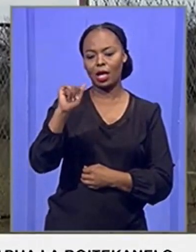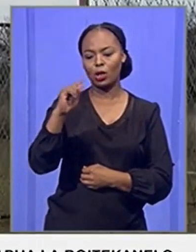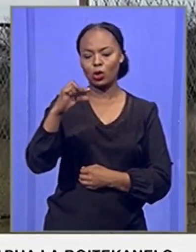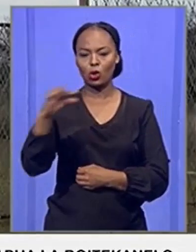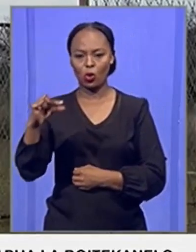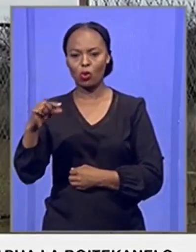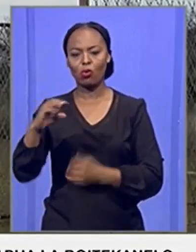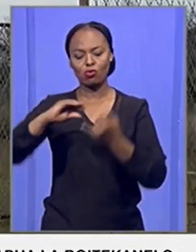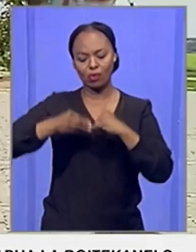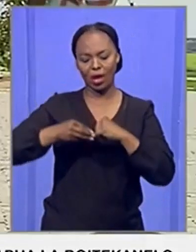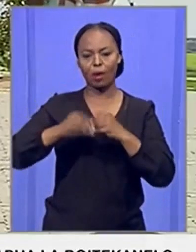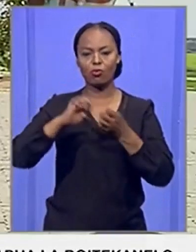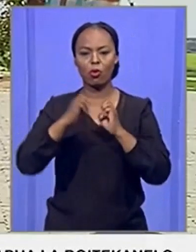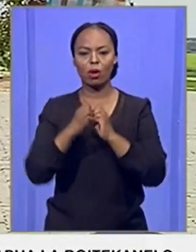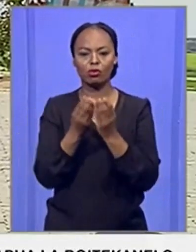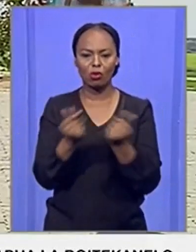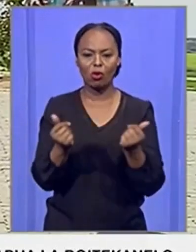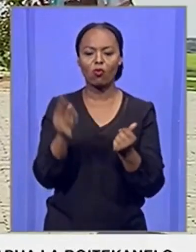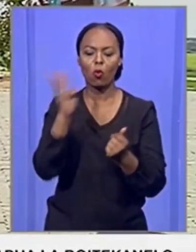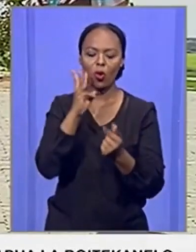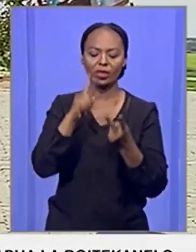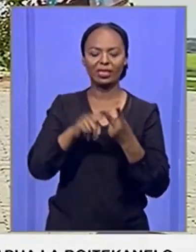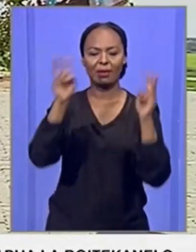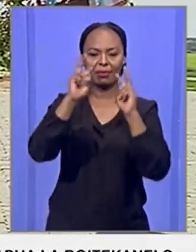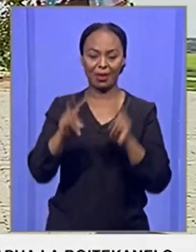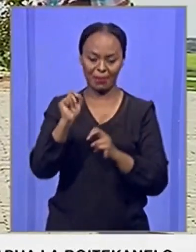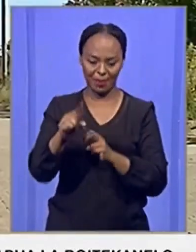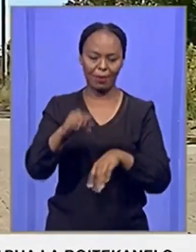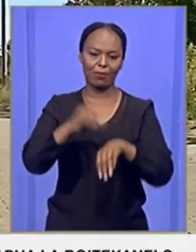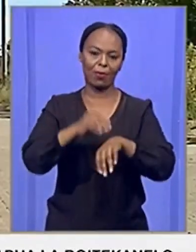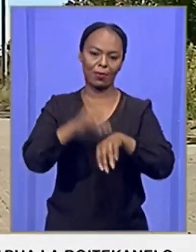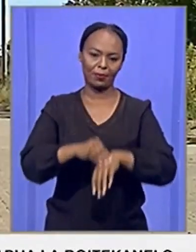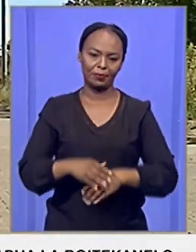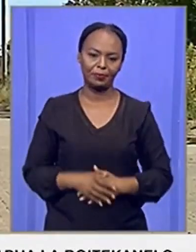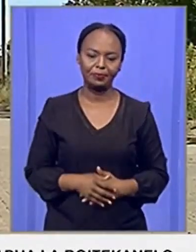kliniking ena. Thabiso Khadebe, Ditaba tsa SABC, Stilvater.